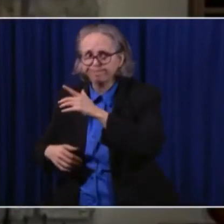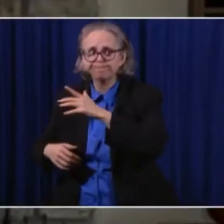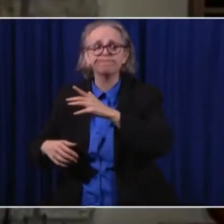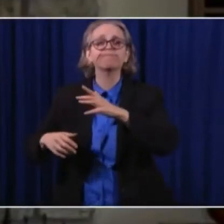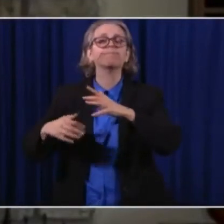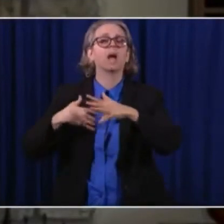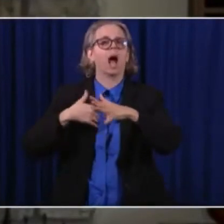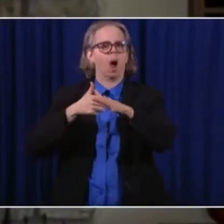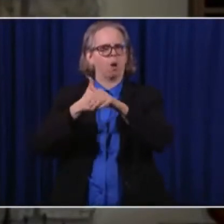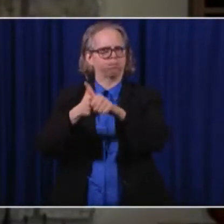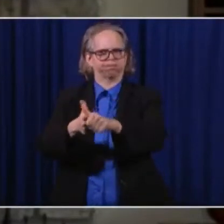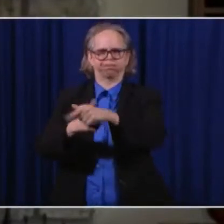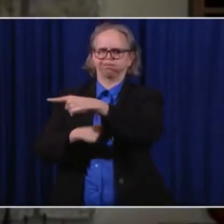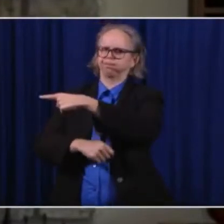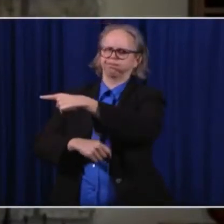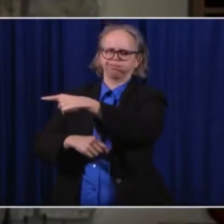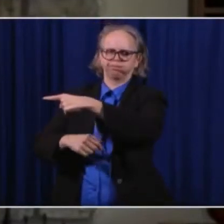in.